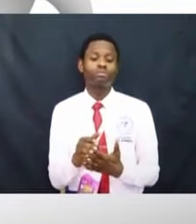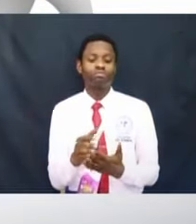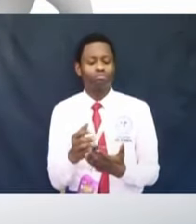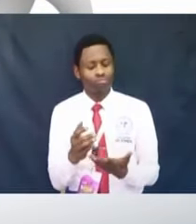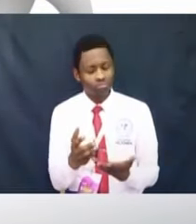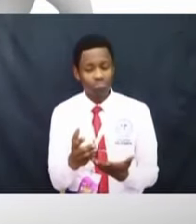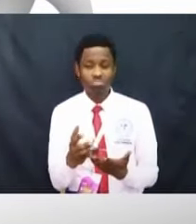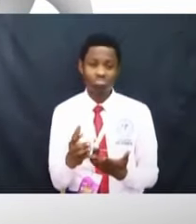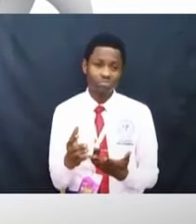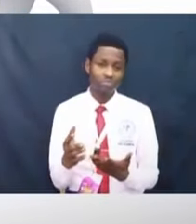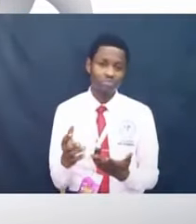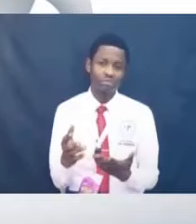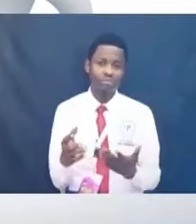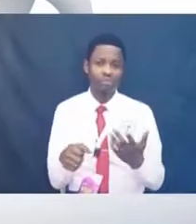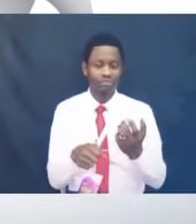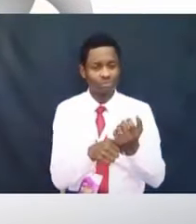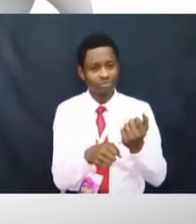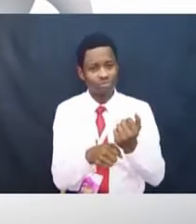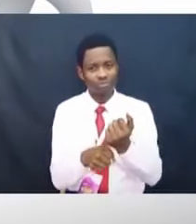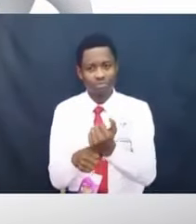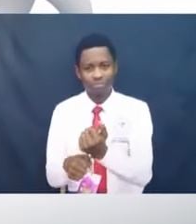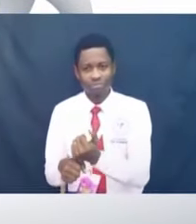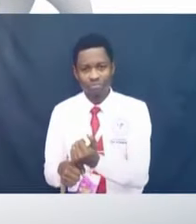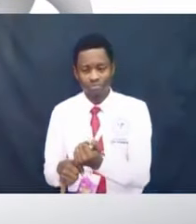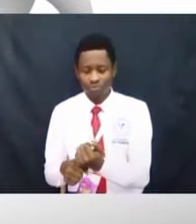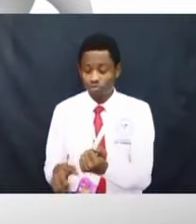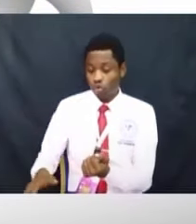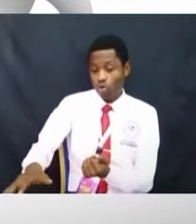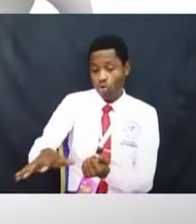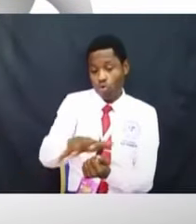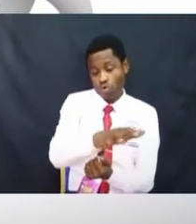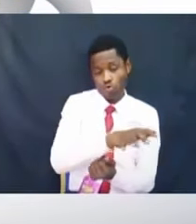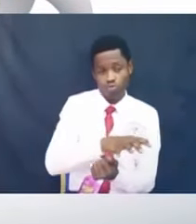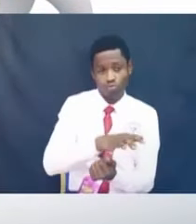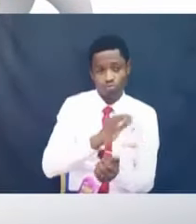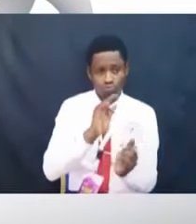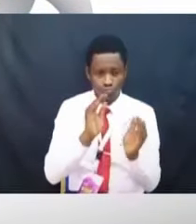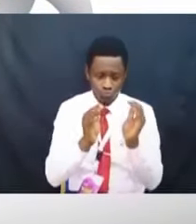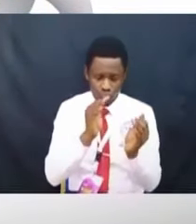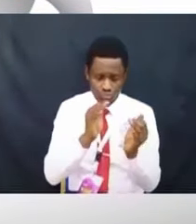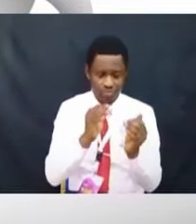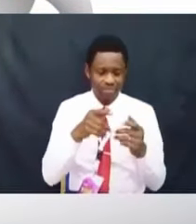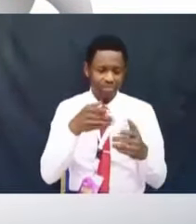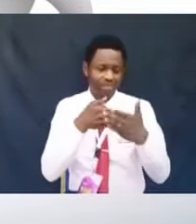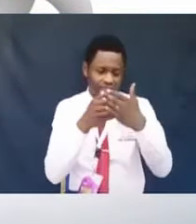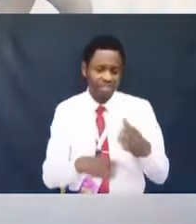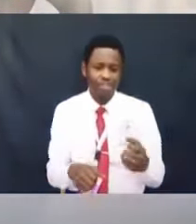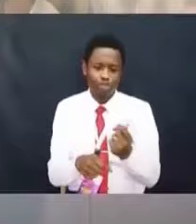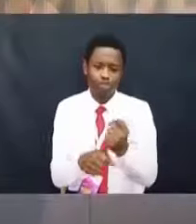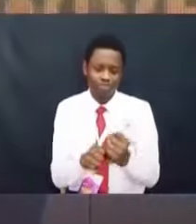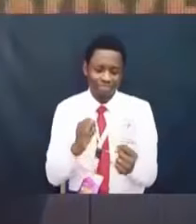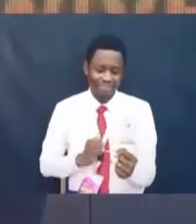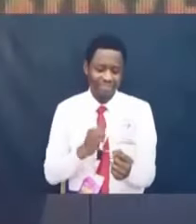and your subordinates as supporting leaders in the Church of Pentecost. Leaders supporting the Executive Council